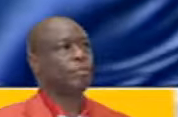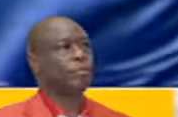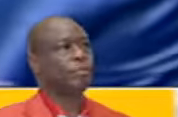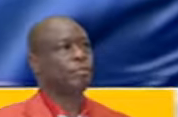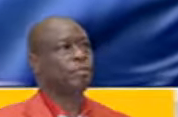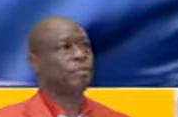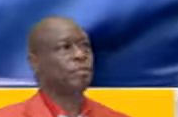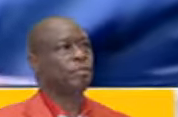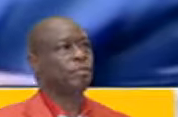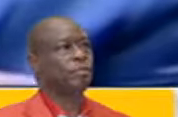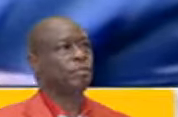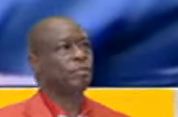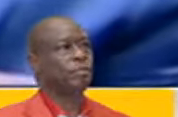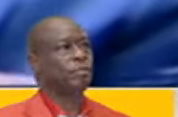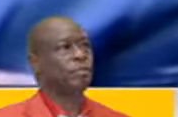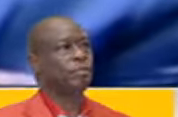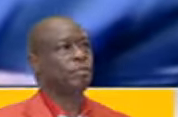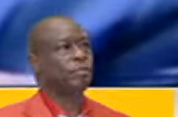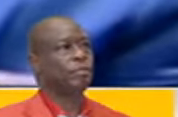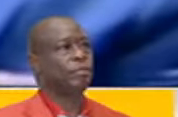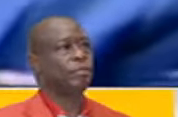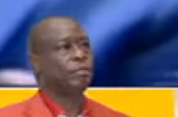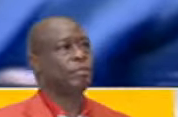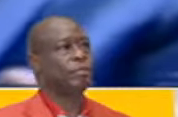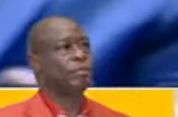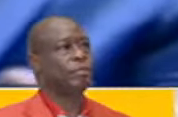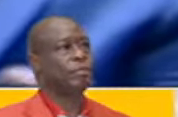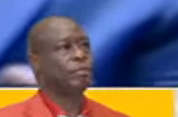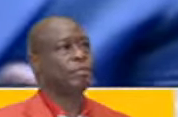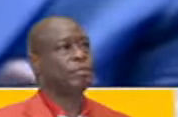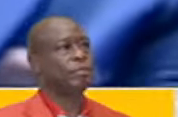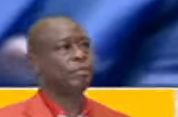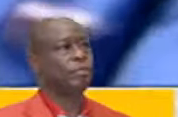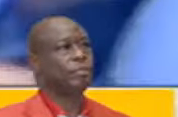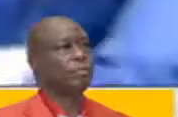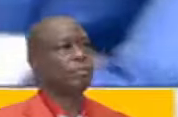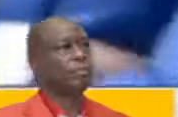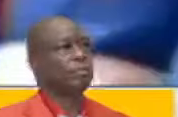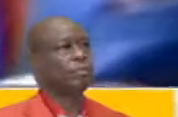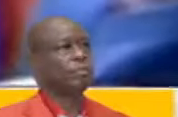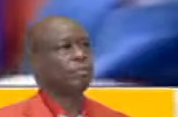Mulwa that is contained on page 67 to